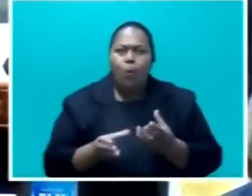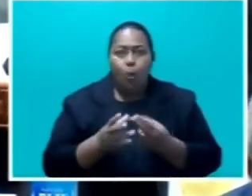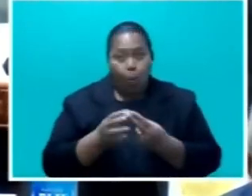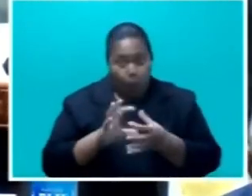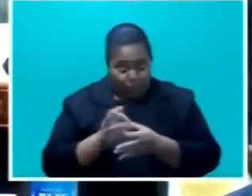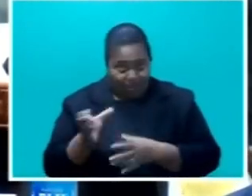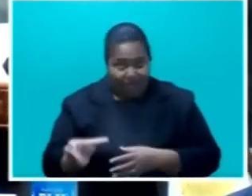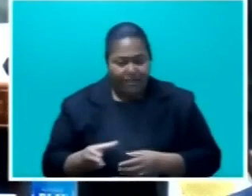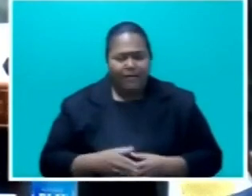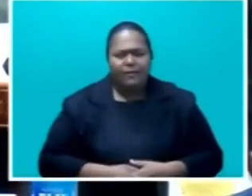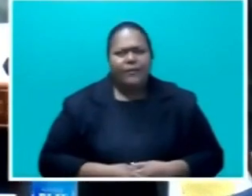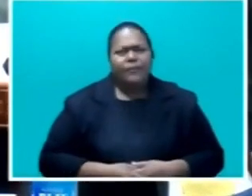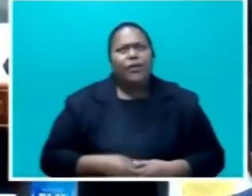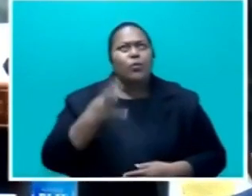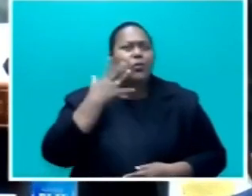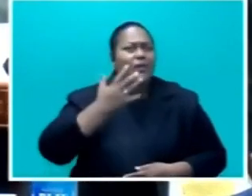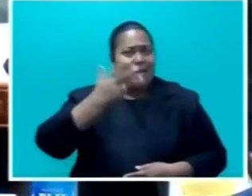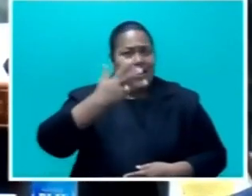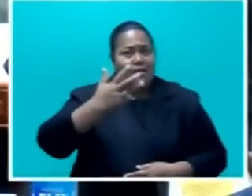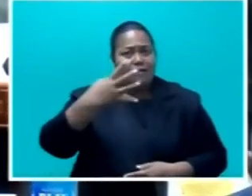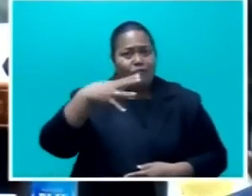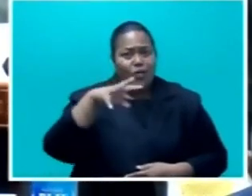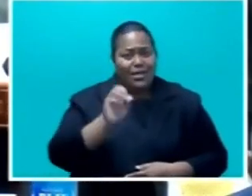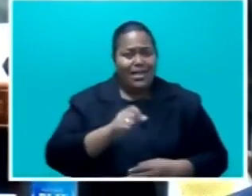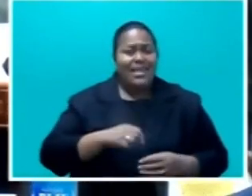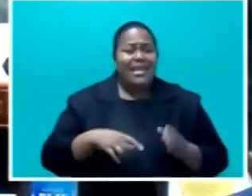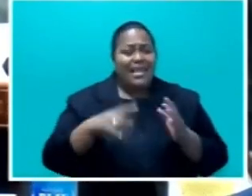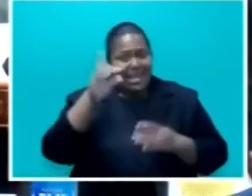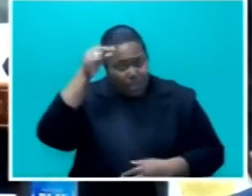when the 1940 iTaukei Land Trust